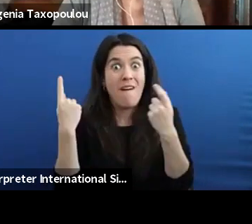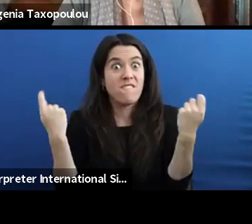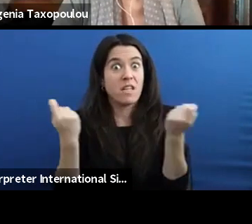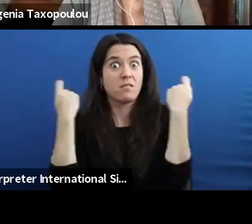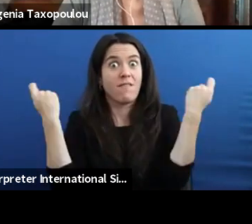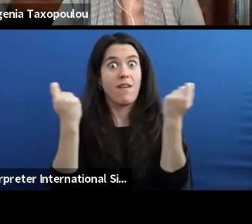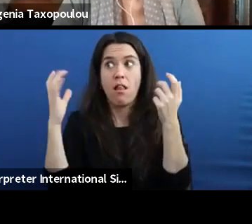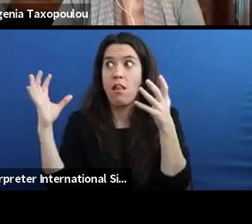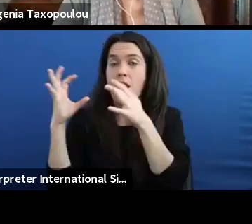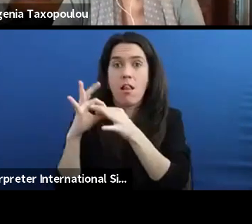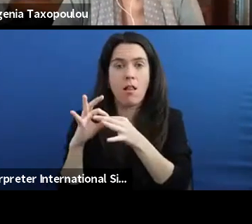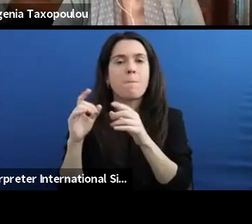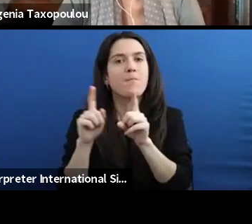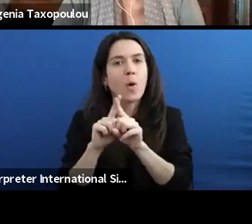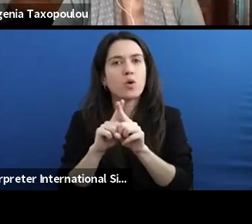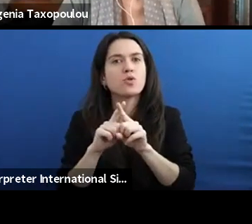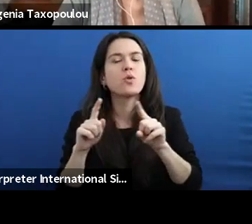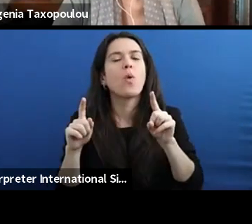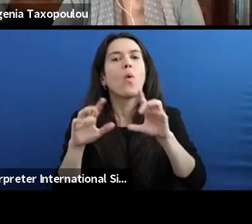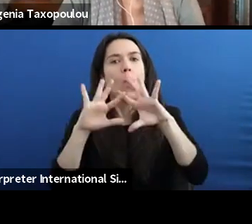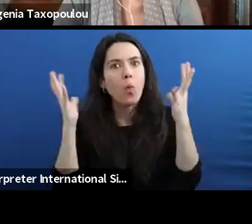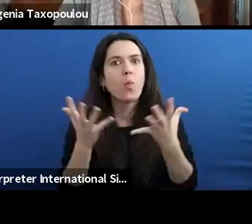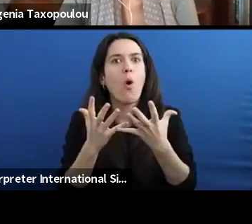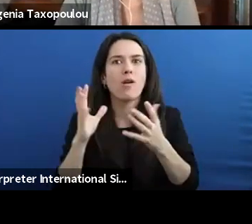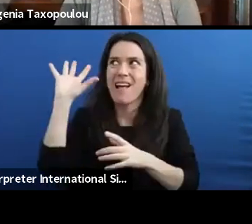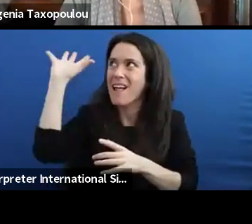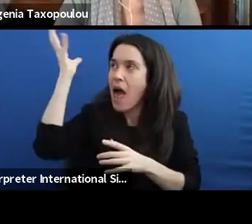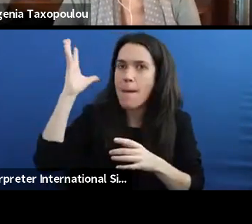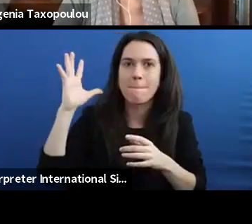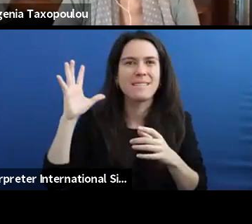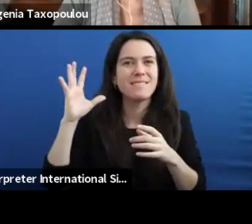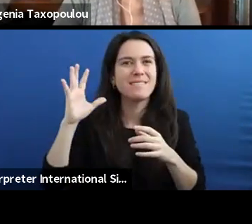World Climate Theater research trip and found out that